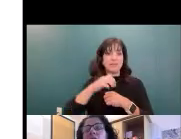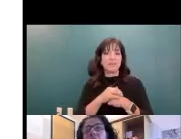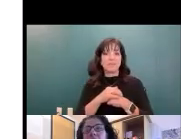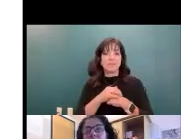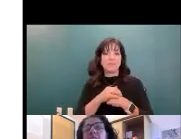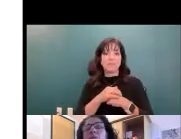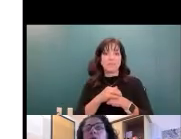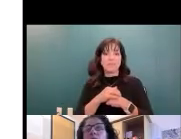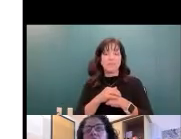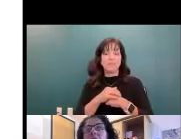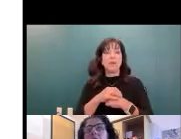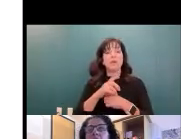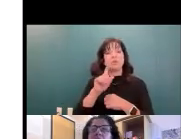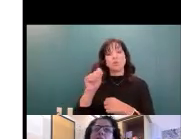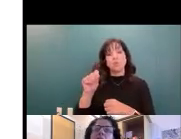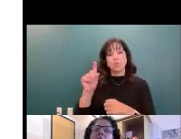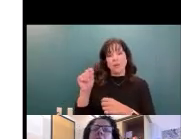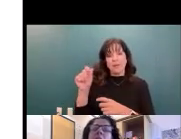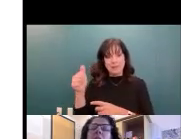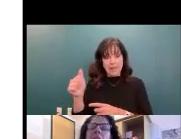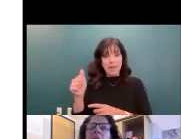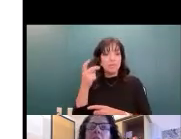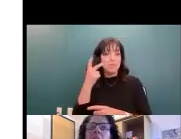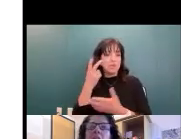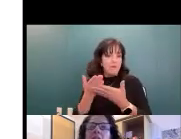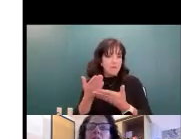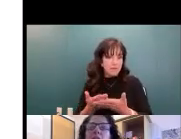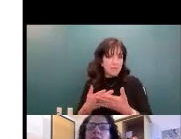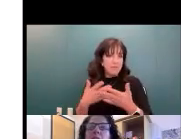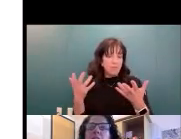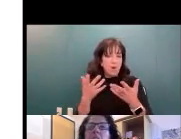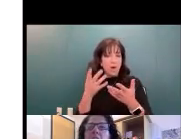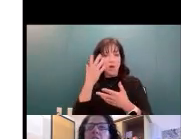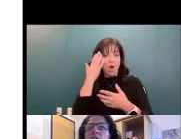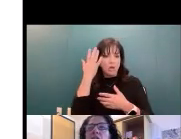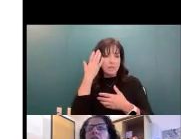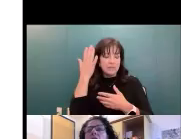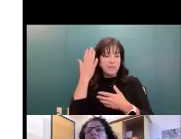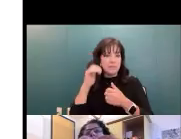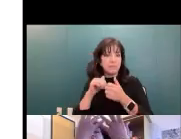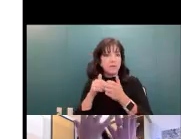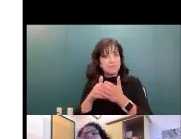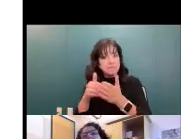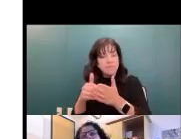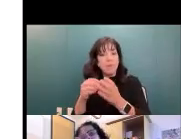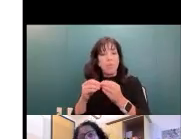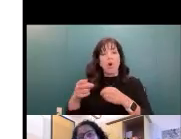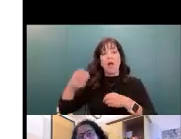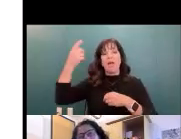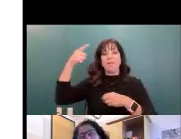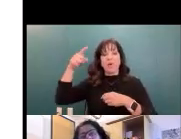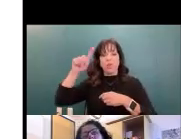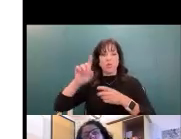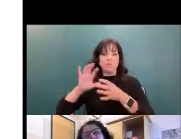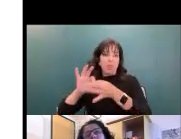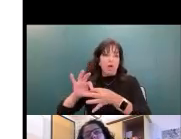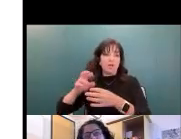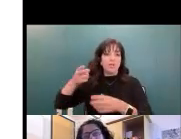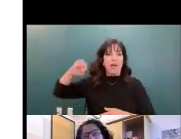In 2010, we really saw evidence of autism prevalence being higher for those belonging to the